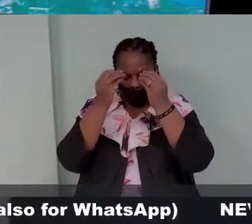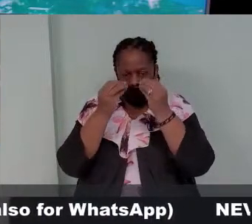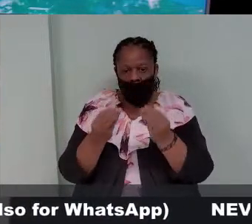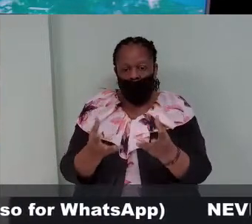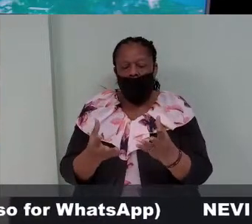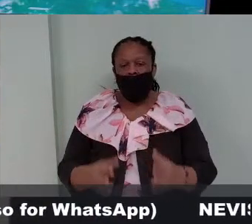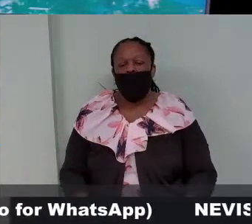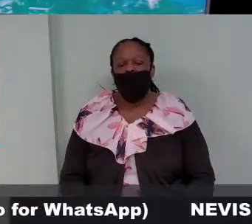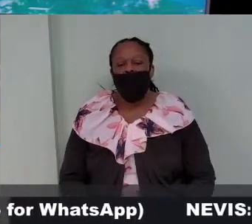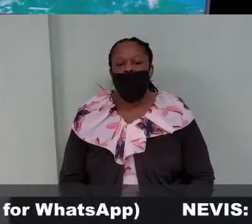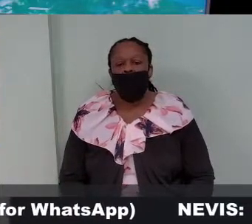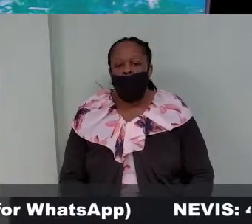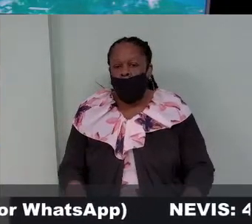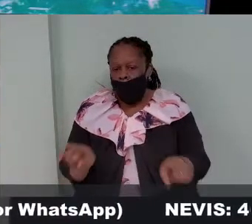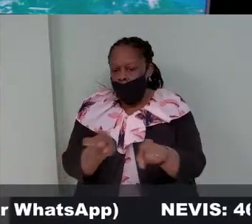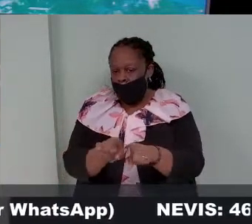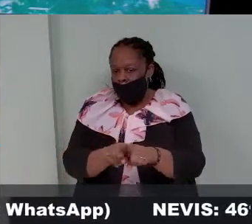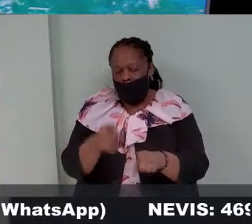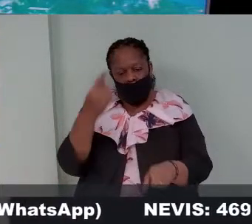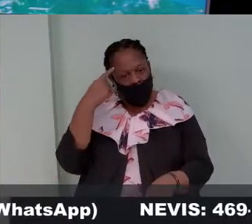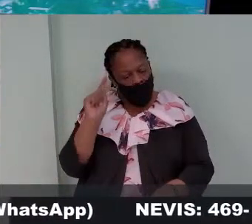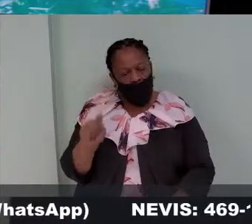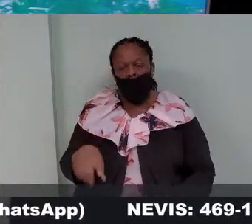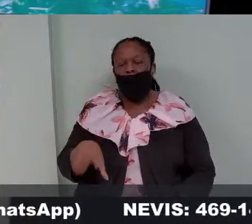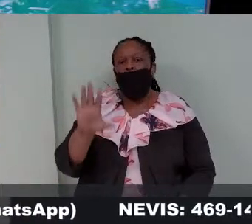business places. I